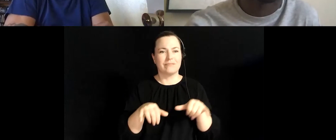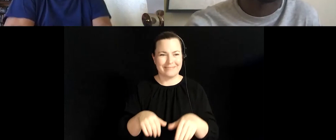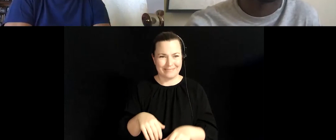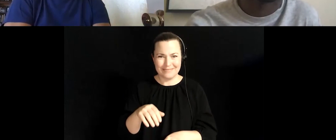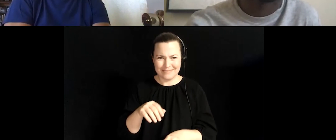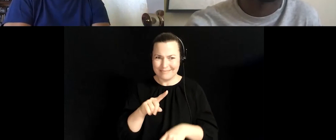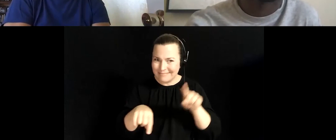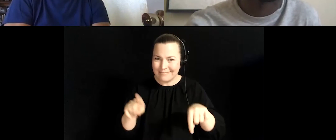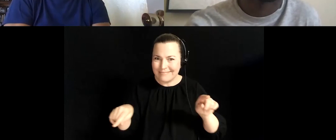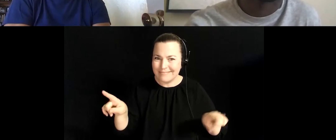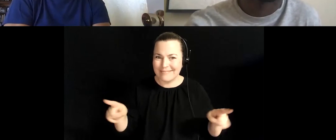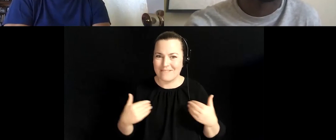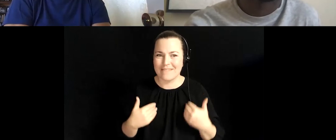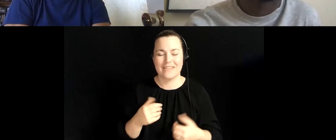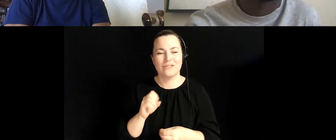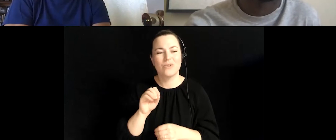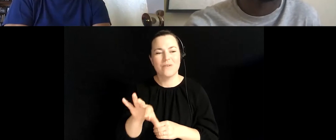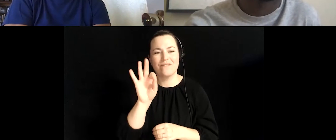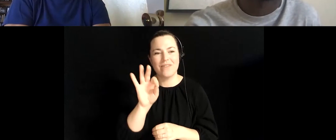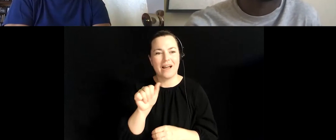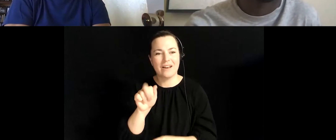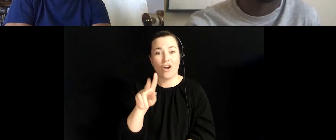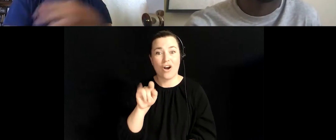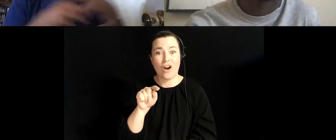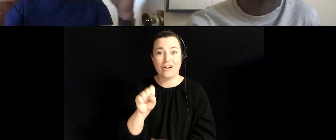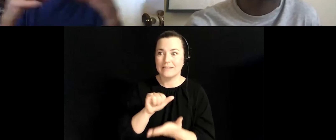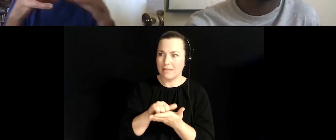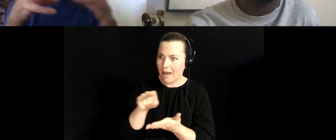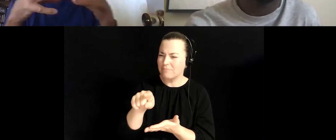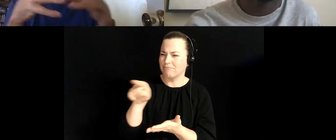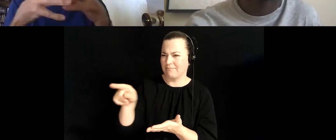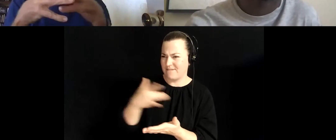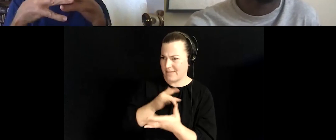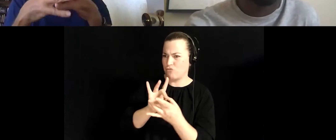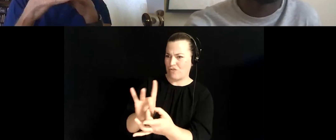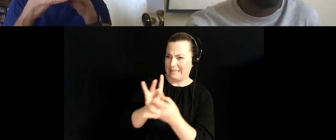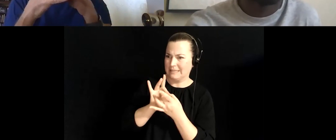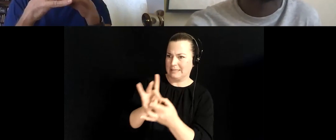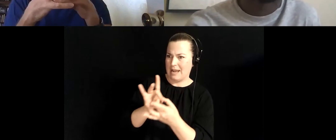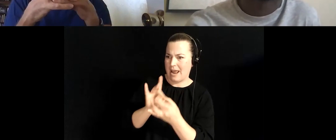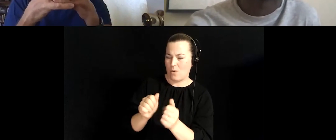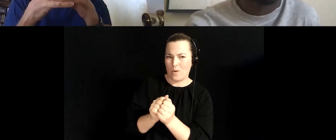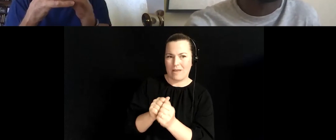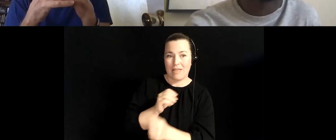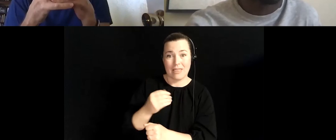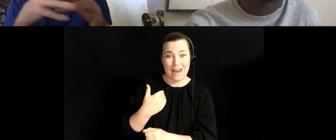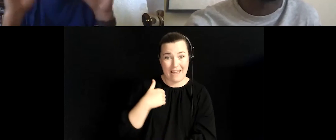and finding the artists that I resonate with, and really having that as a ground for